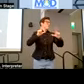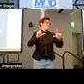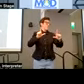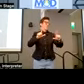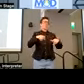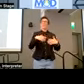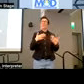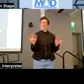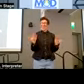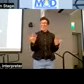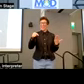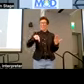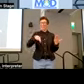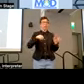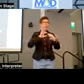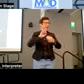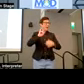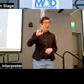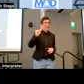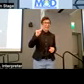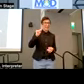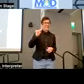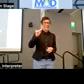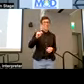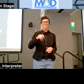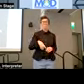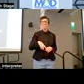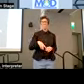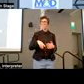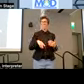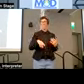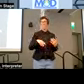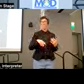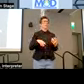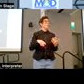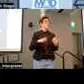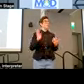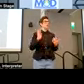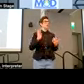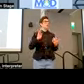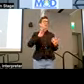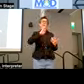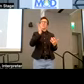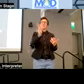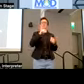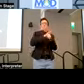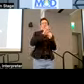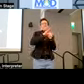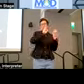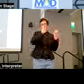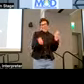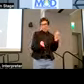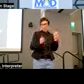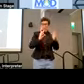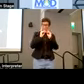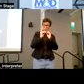here, especially around IT, you know, we don't, we've never done enough. You know, we've really actually in